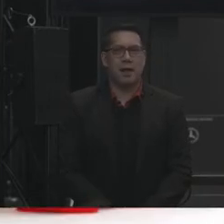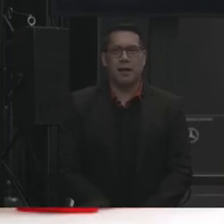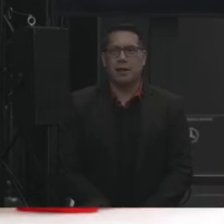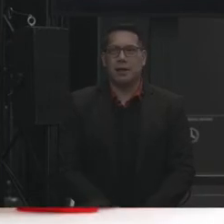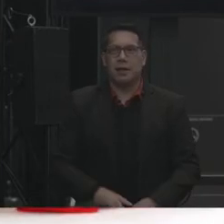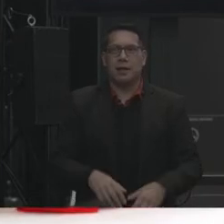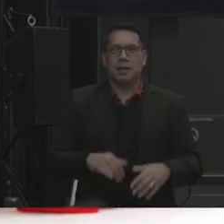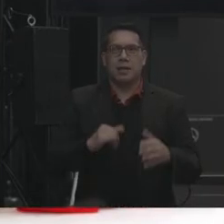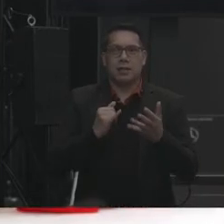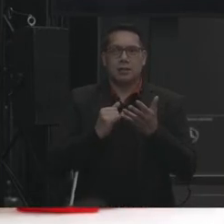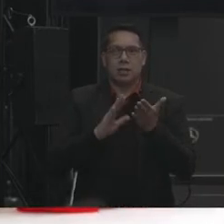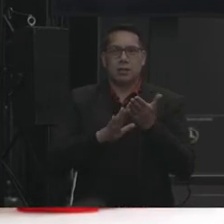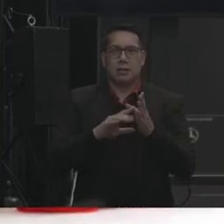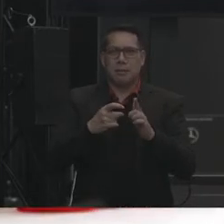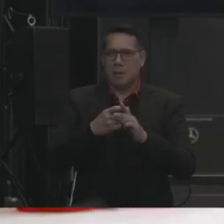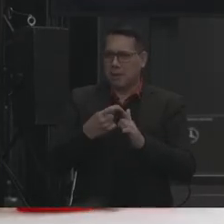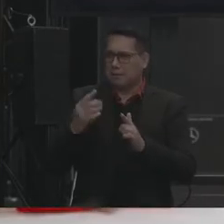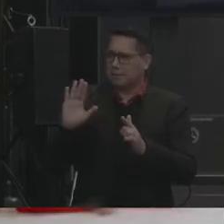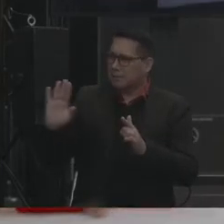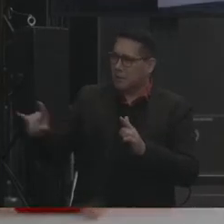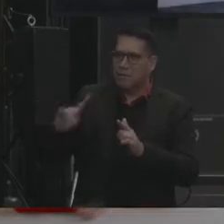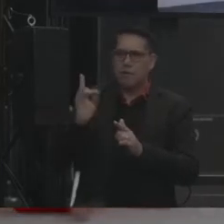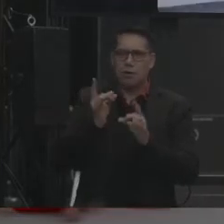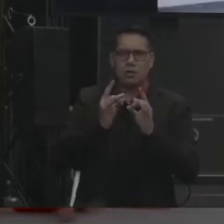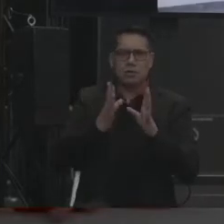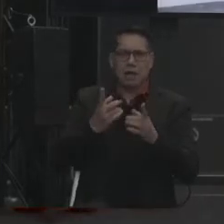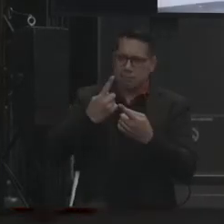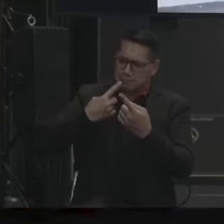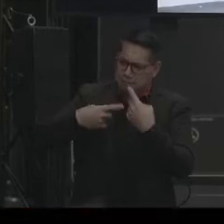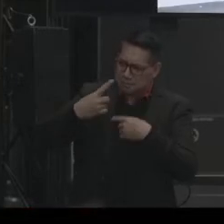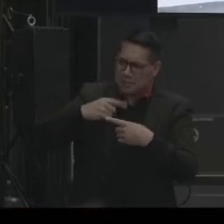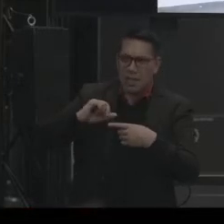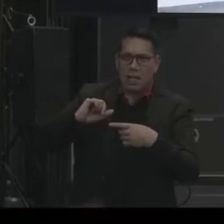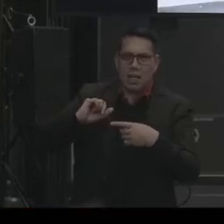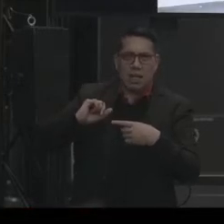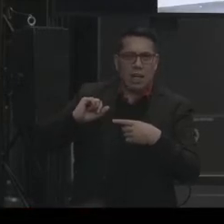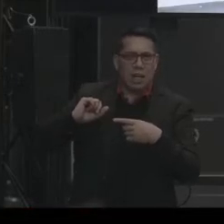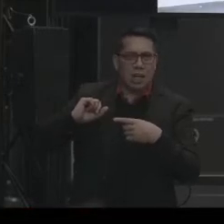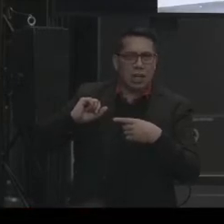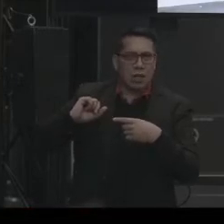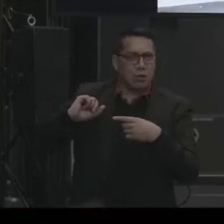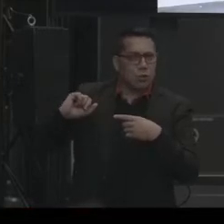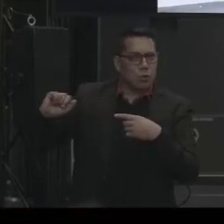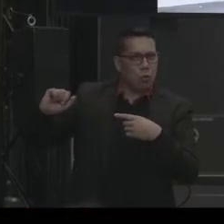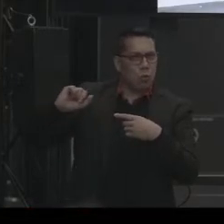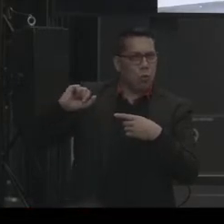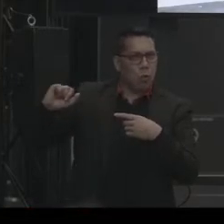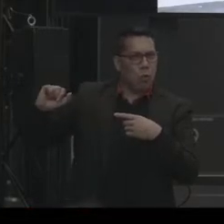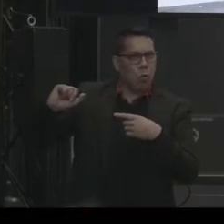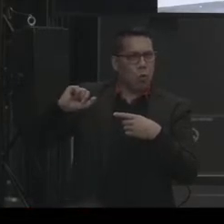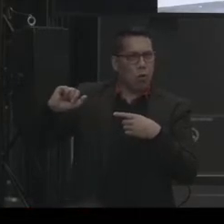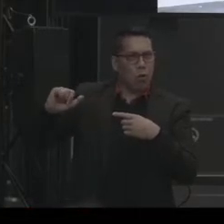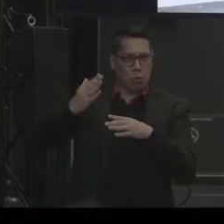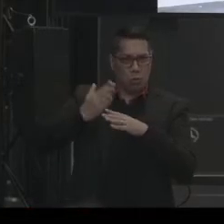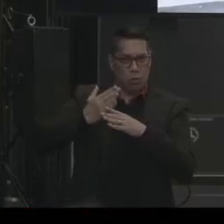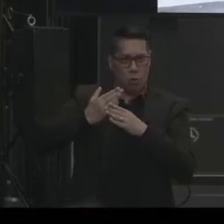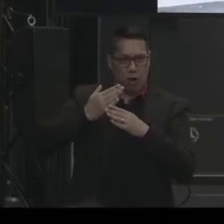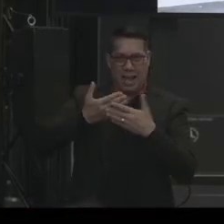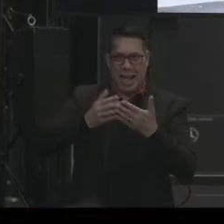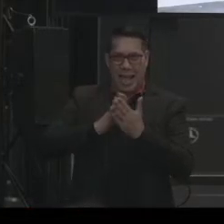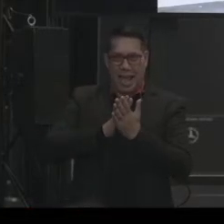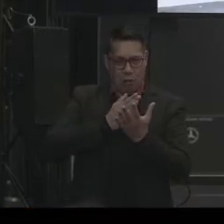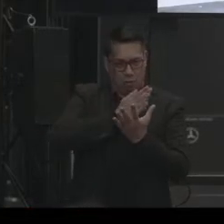So, Smac, can you start off by telling me a little bit about how you have intersected